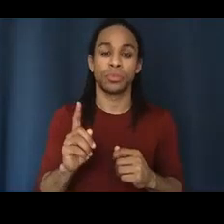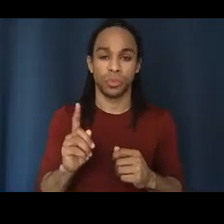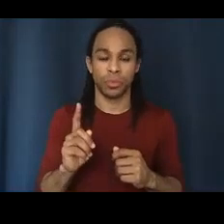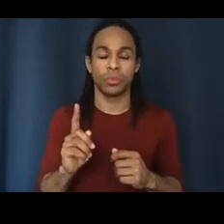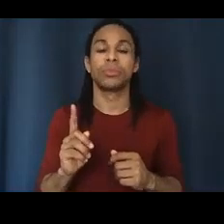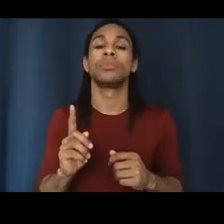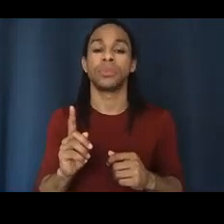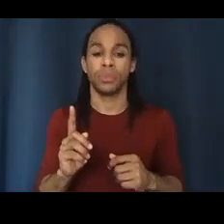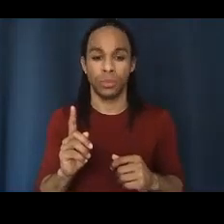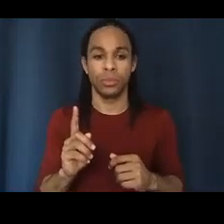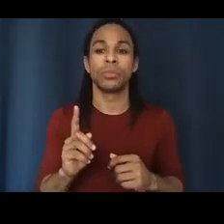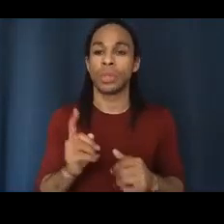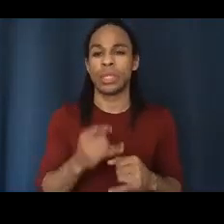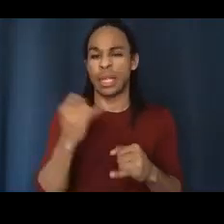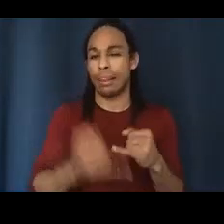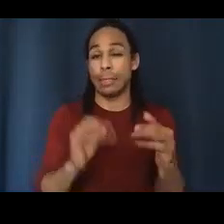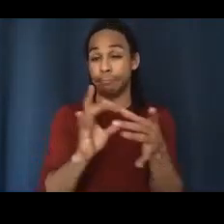Yes.